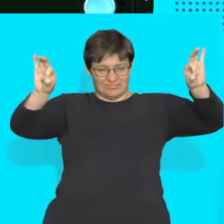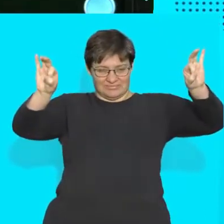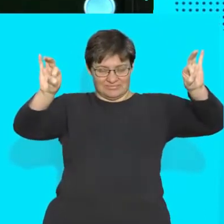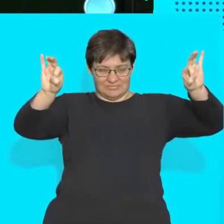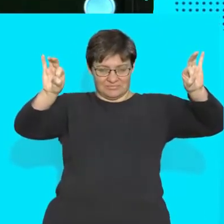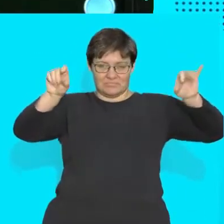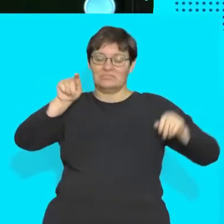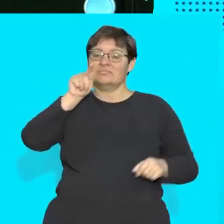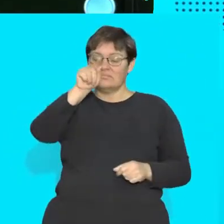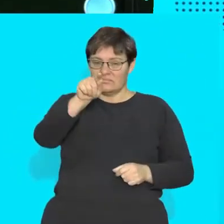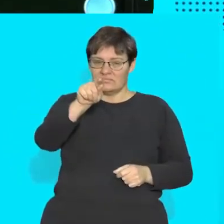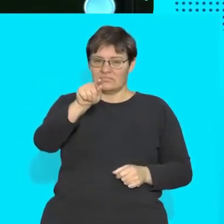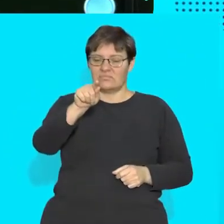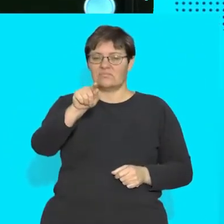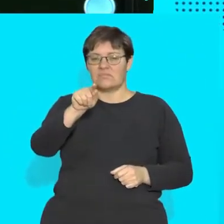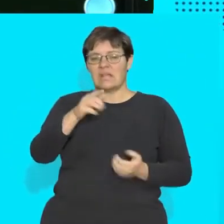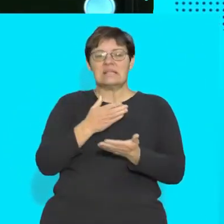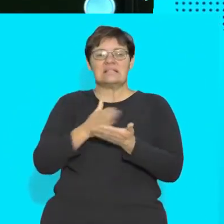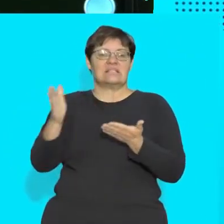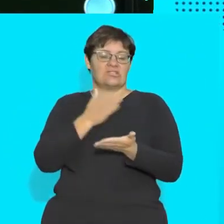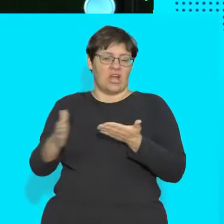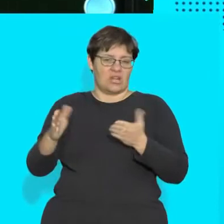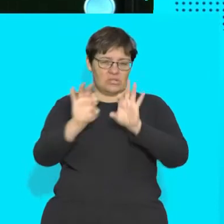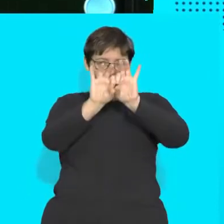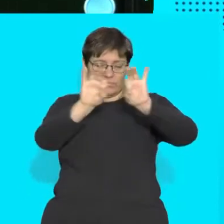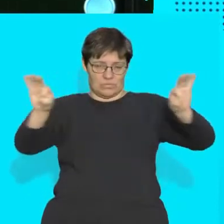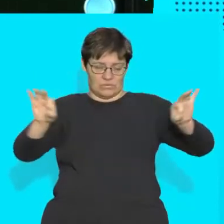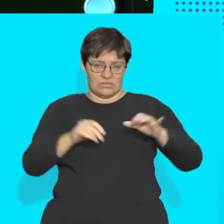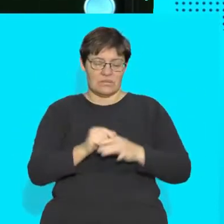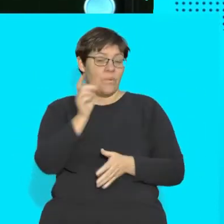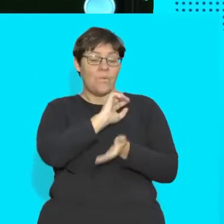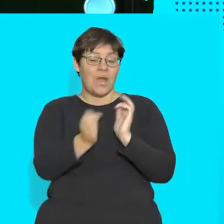long tubes, okay? Those are discharge